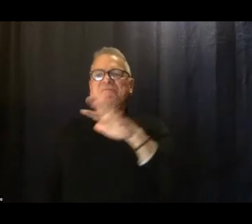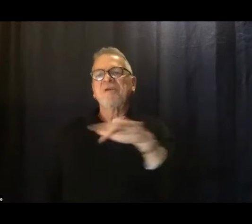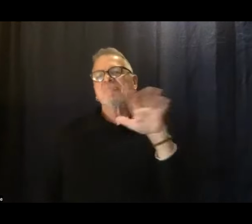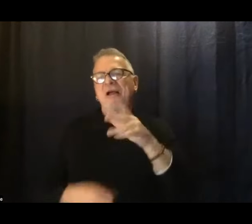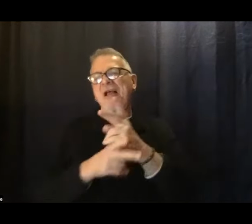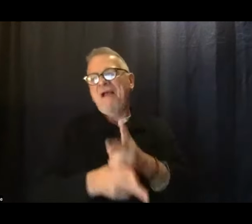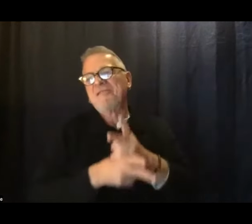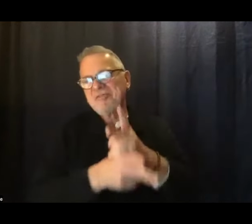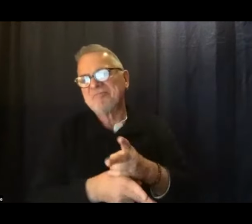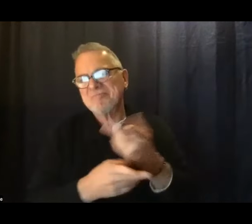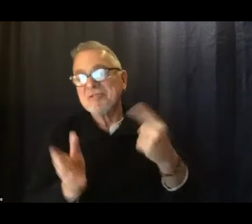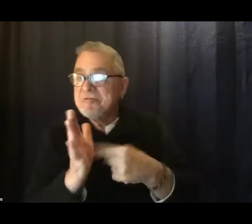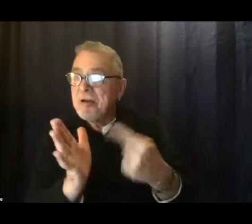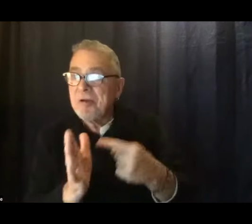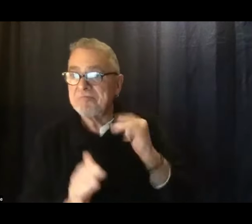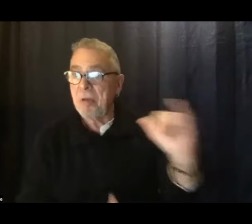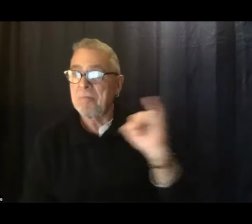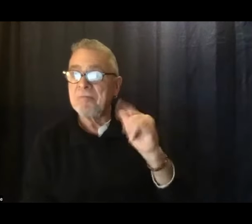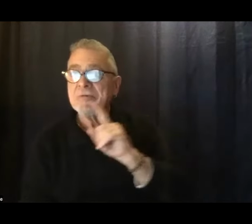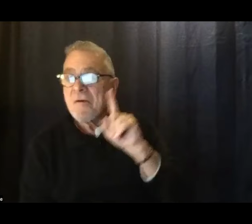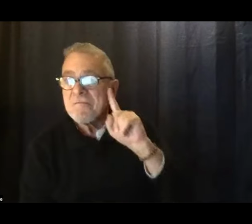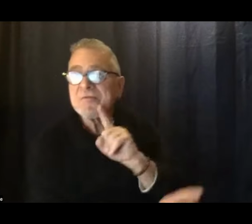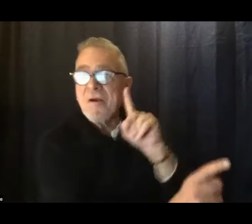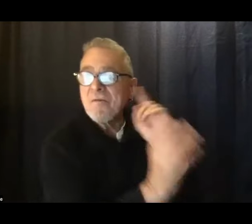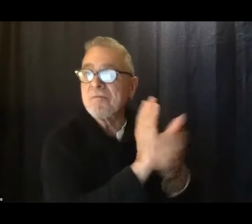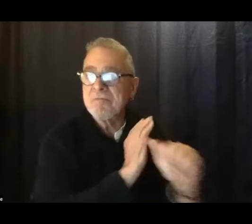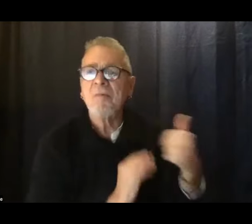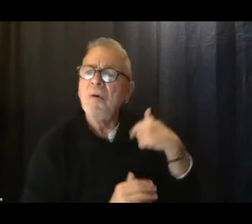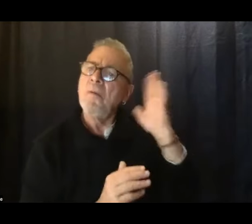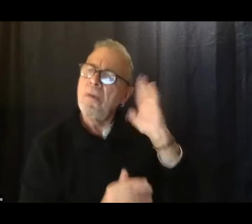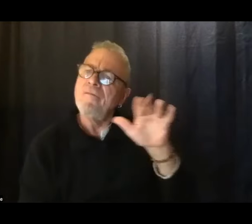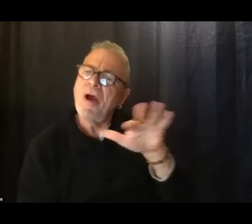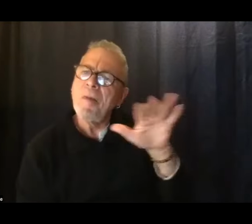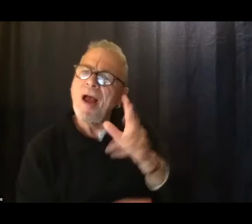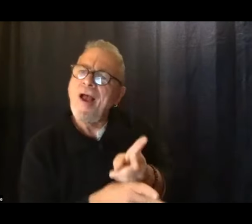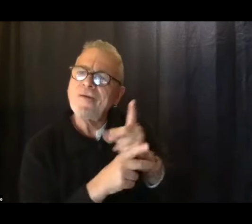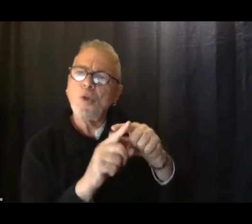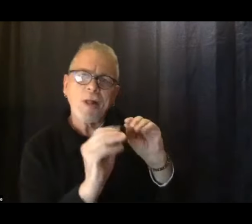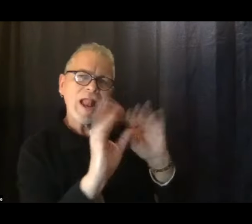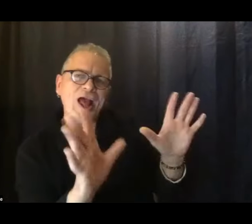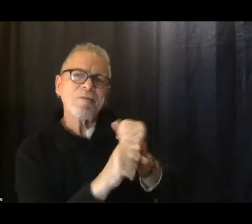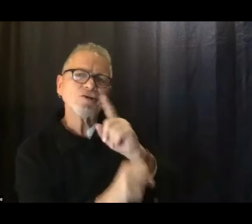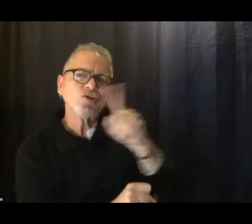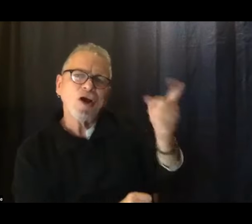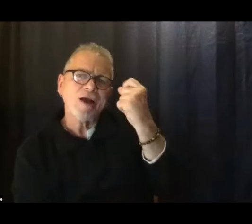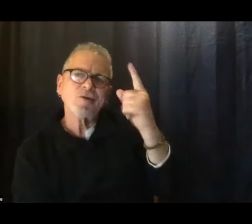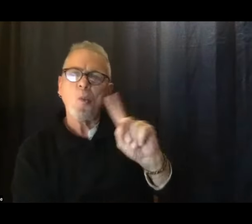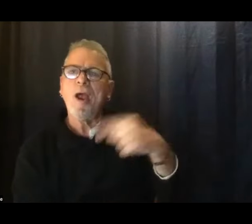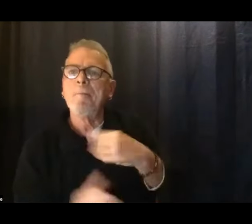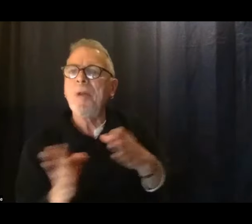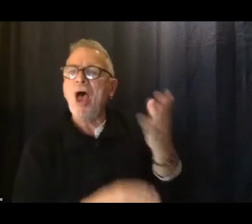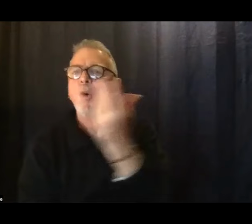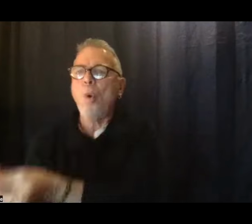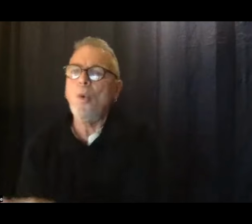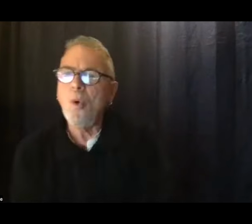on vacation. So then I'm going to be careful, right? And deaf people that have that knowledge and skills,